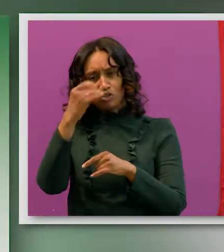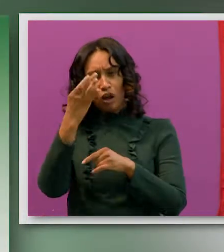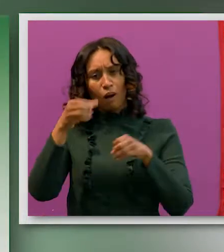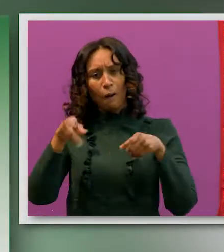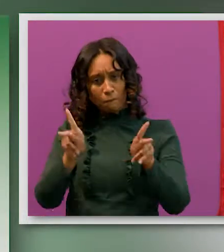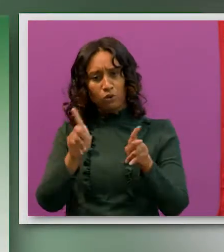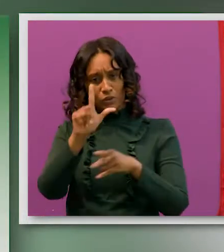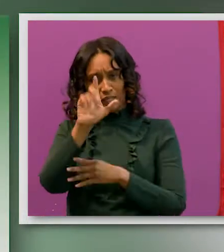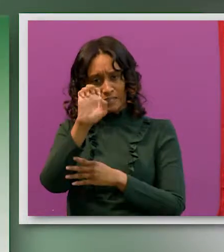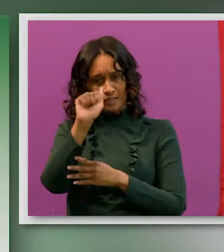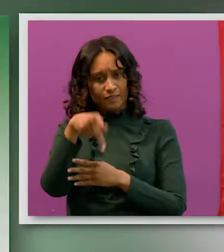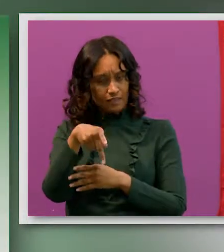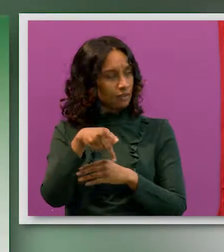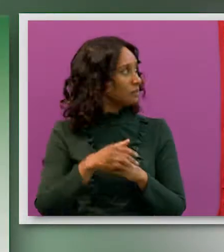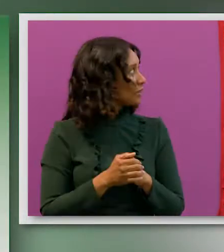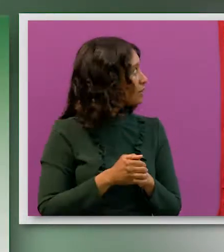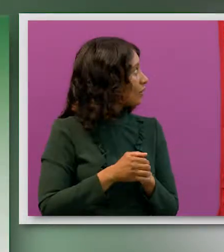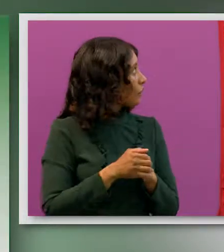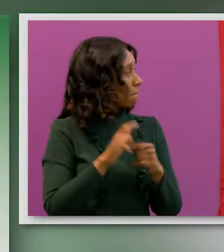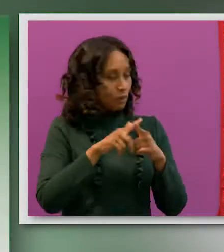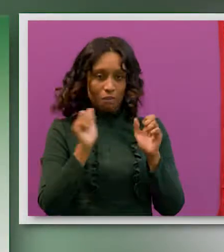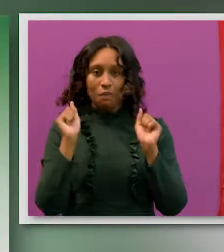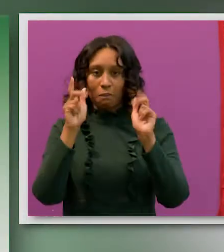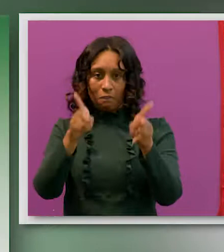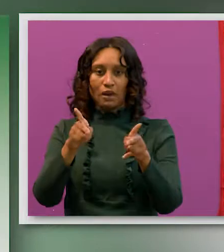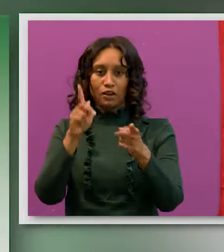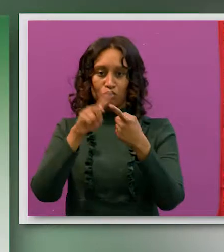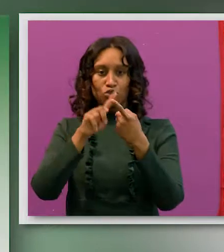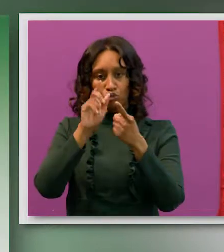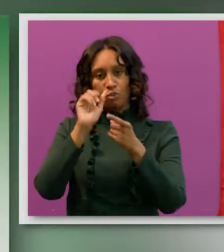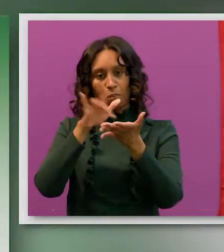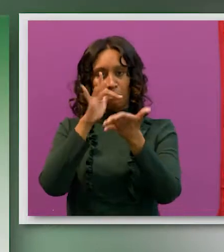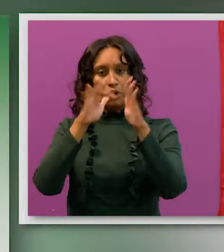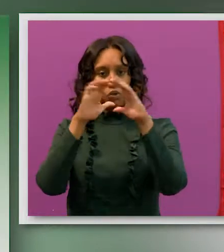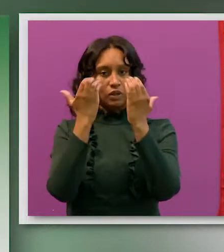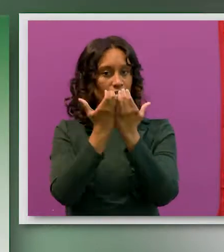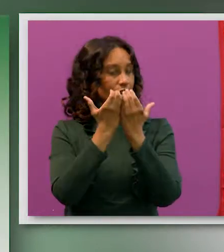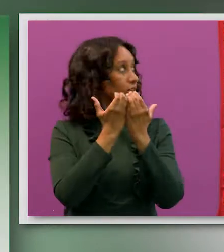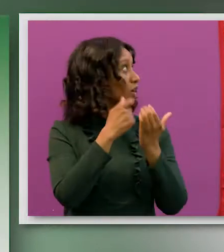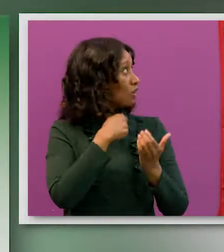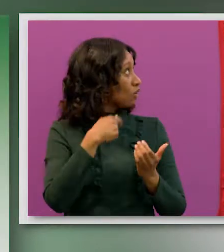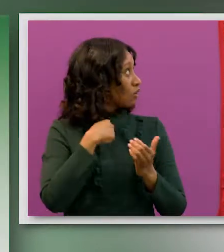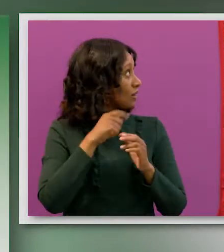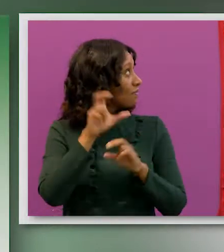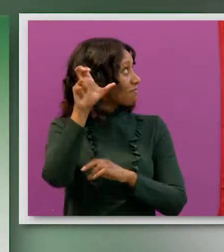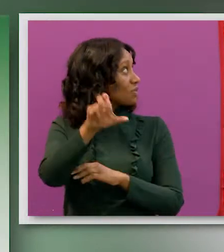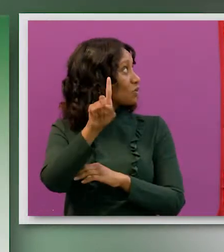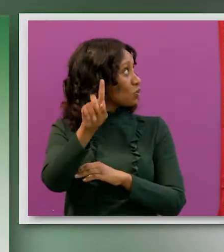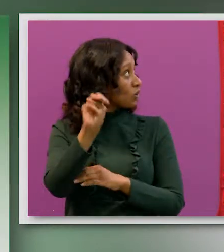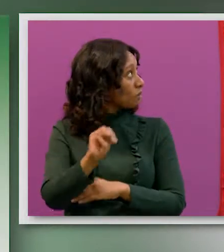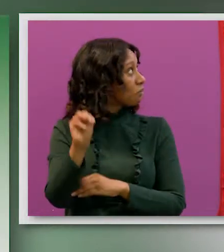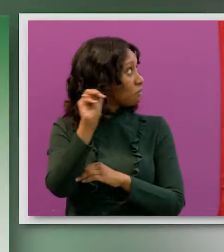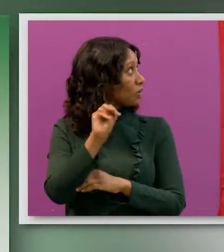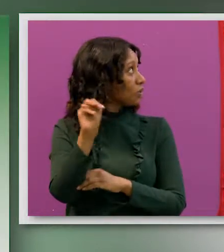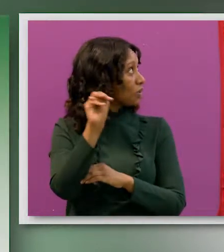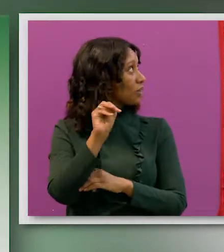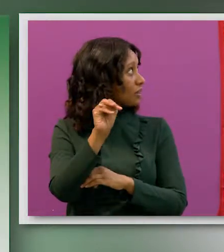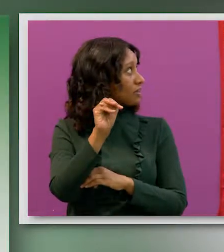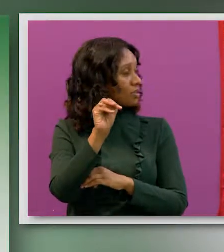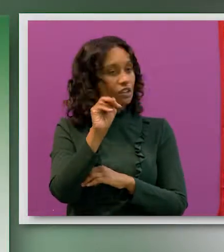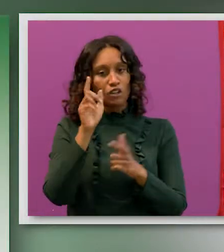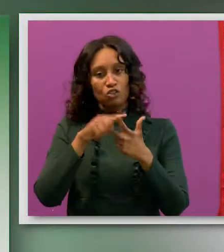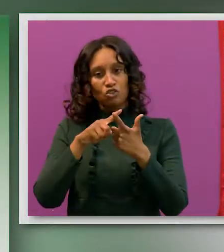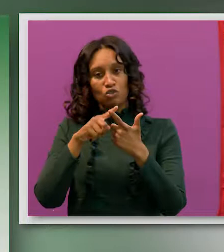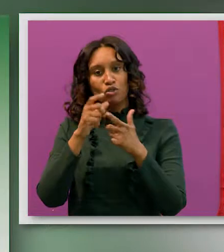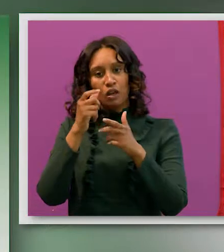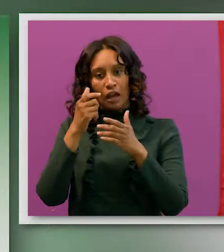opportunities in the district government to put them on a pathway to the middle class. We've invested $1 million to try to divert individuals from